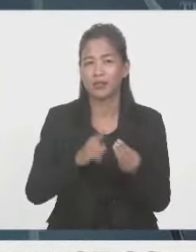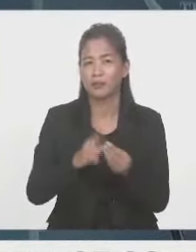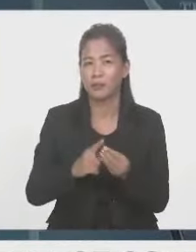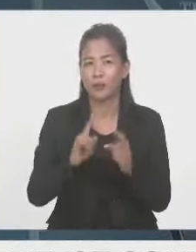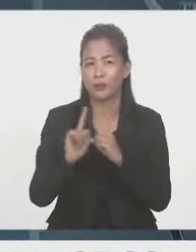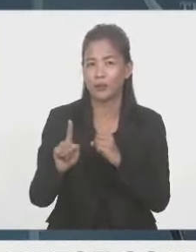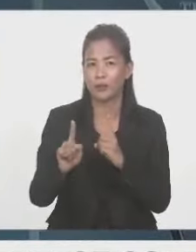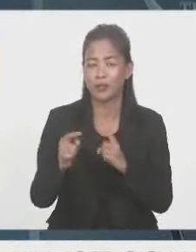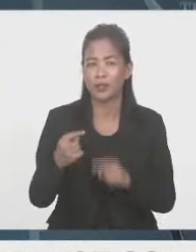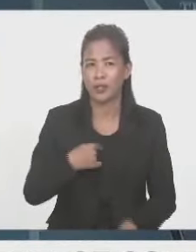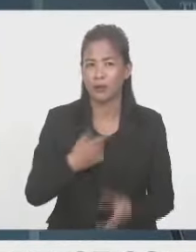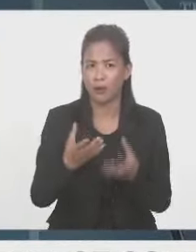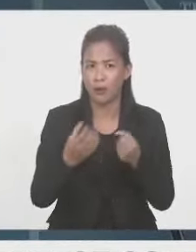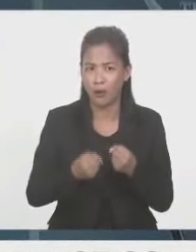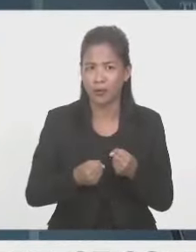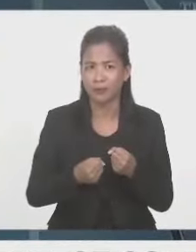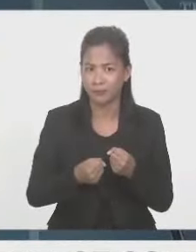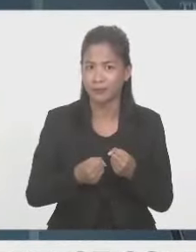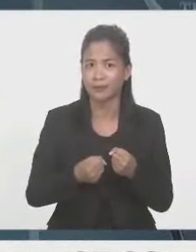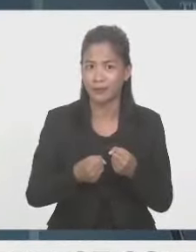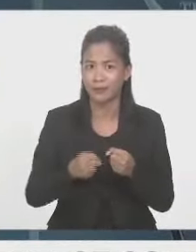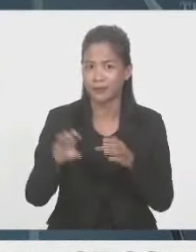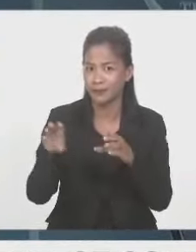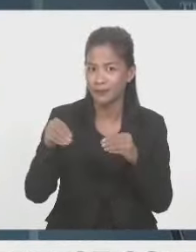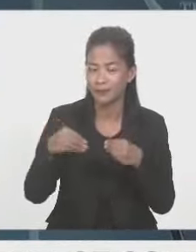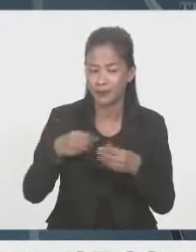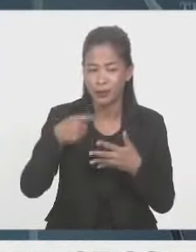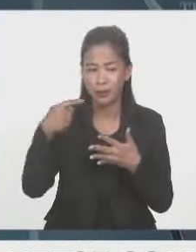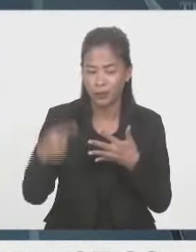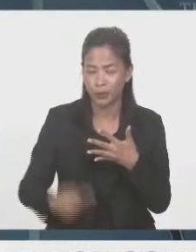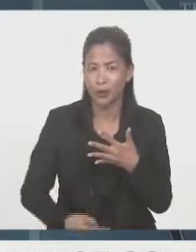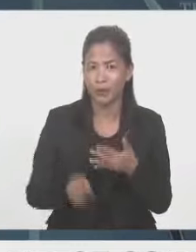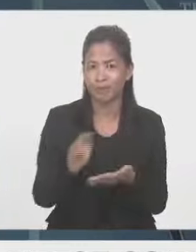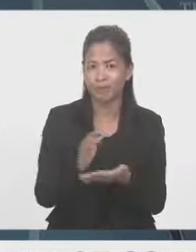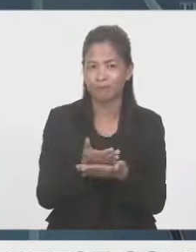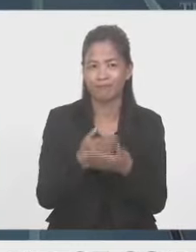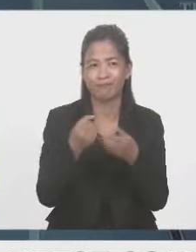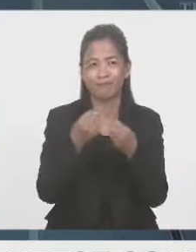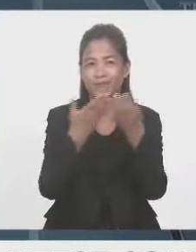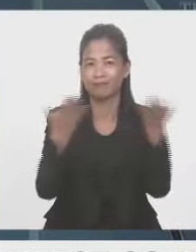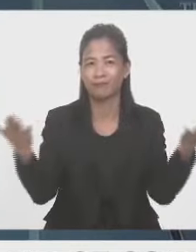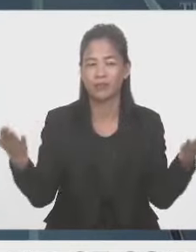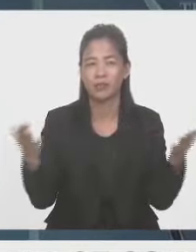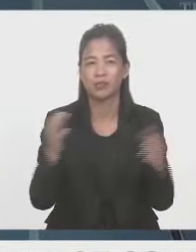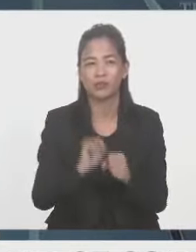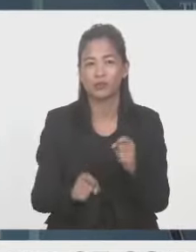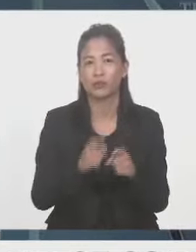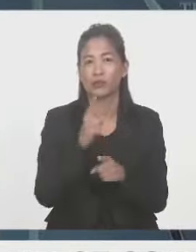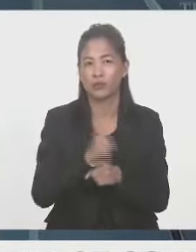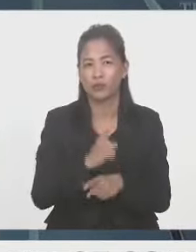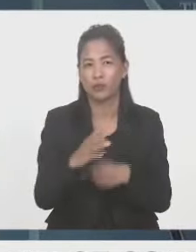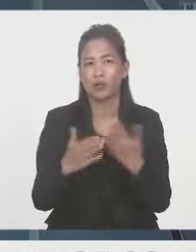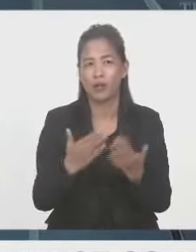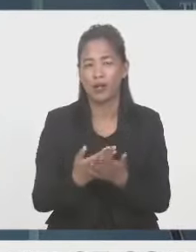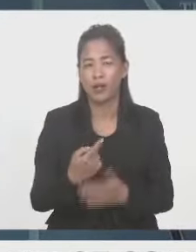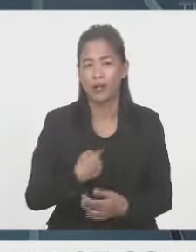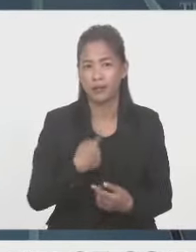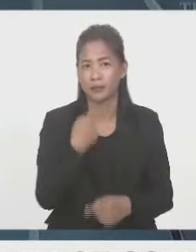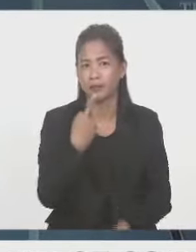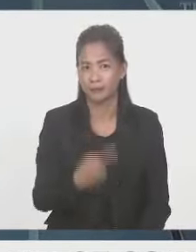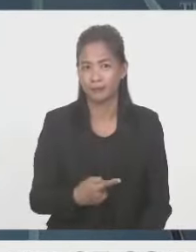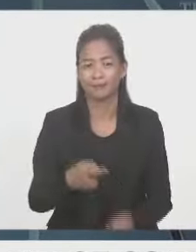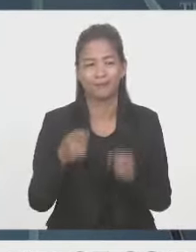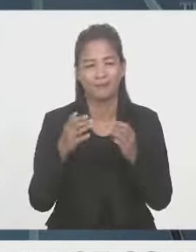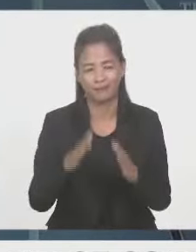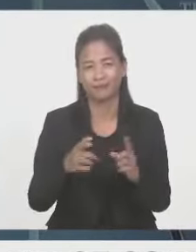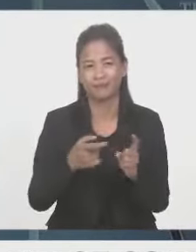I wanted to make sure that I got what the president wanted to share with all of you, so certainly that everything that I'm saying is sanctioned, if you will,